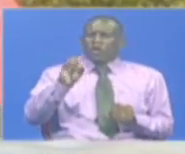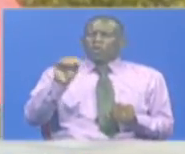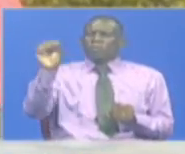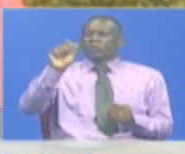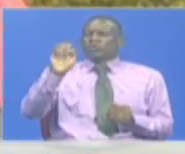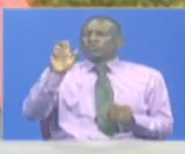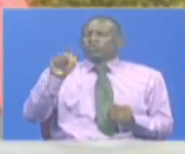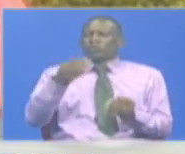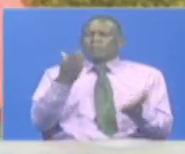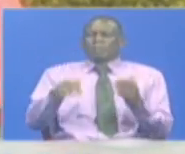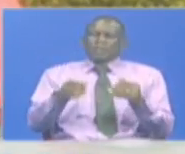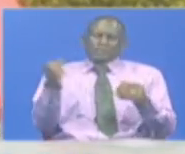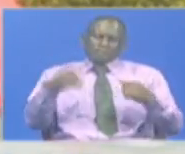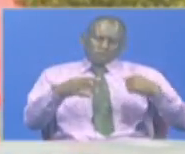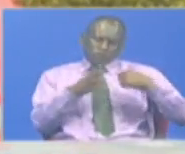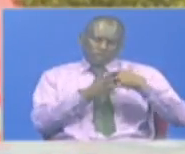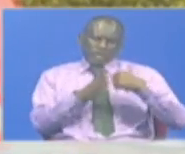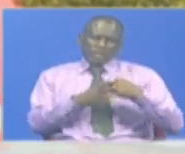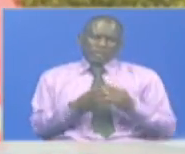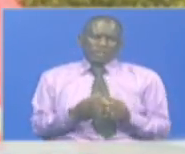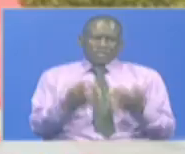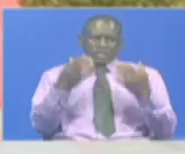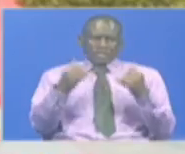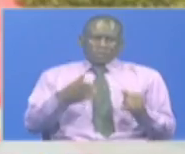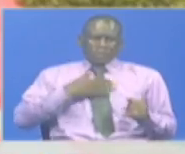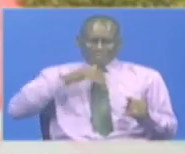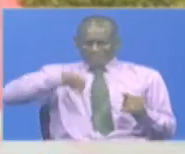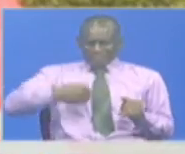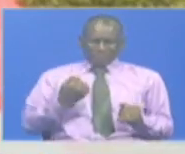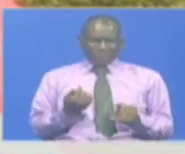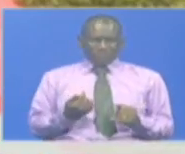9. So mimi mwenyewe